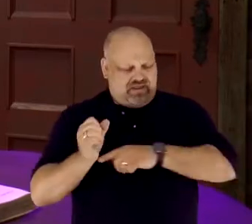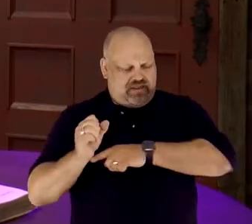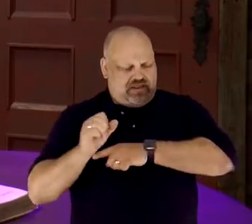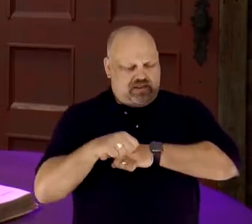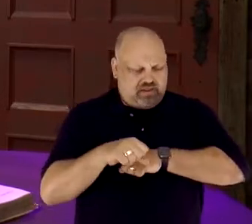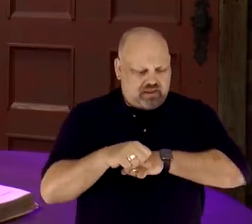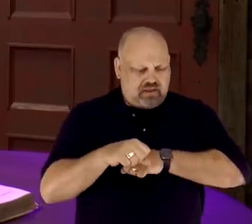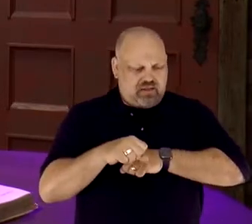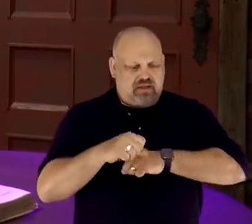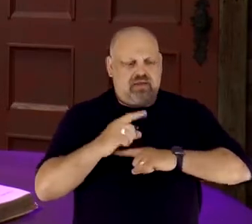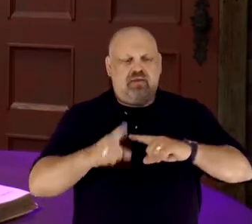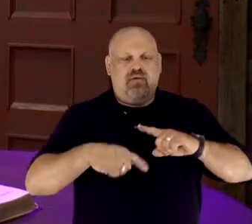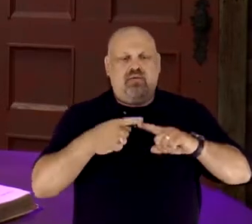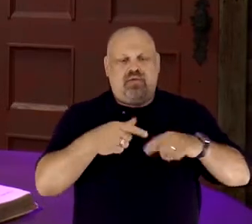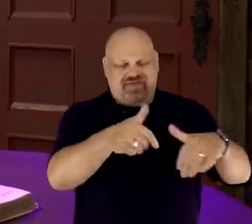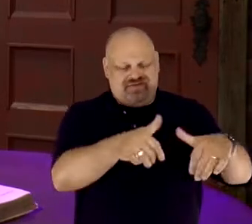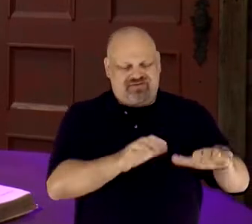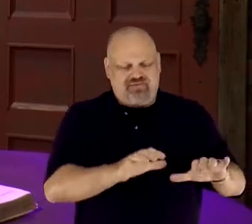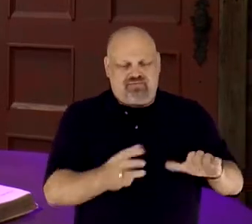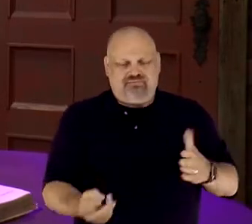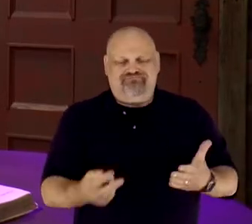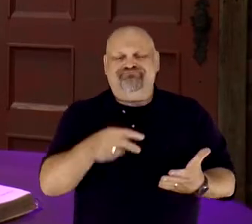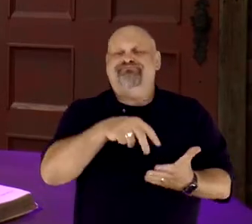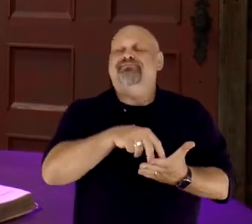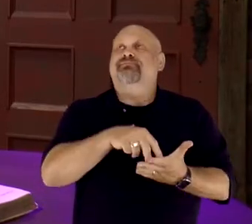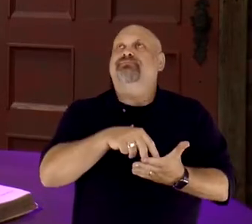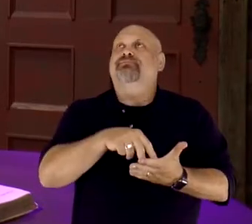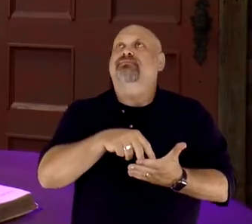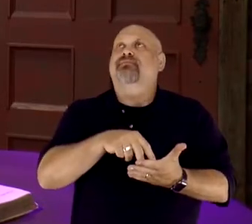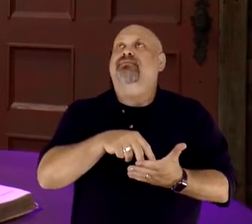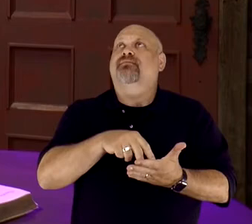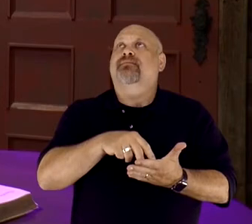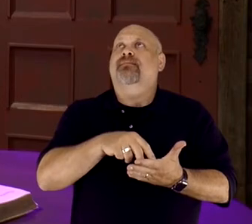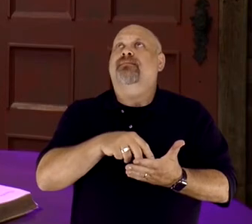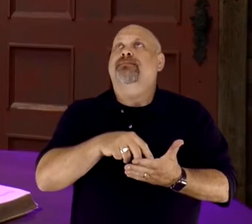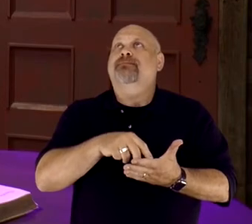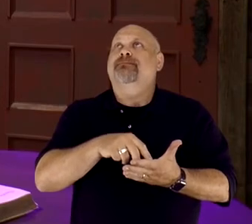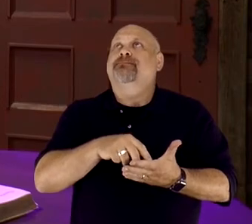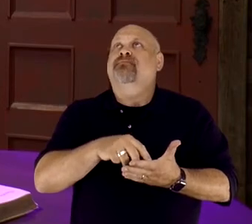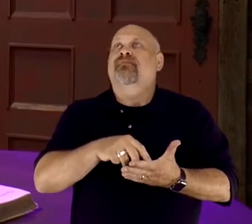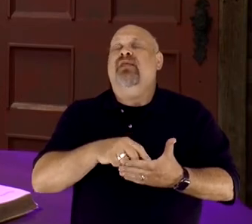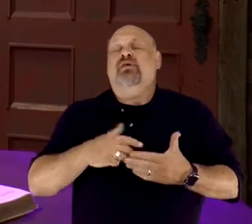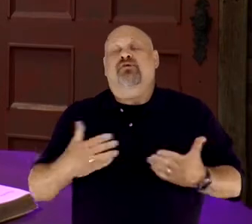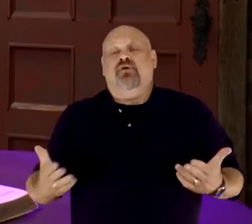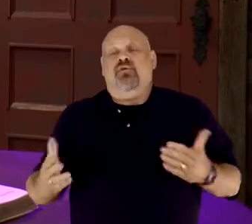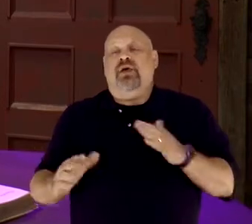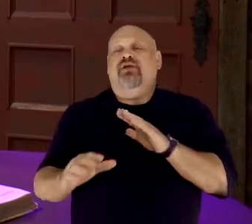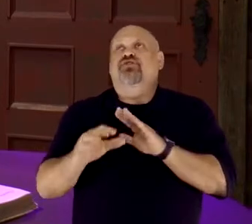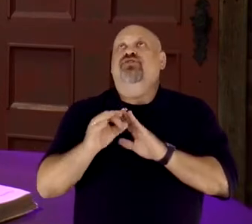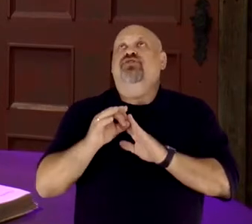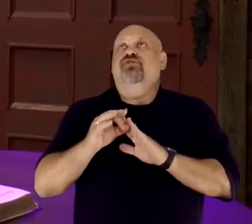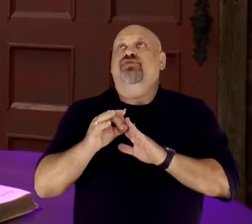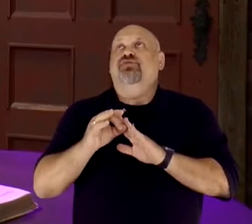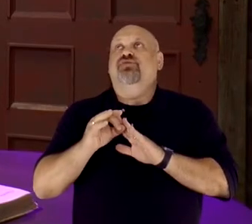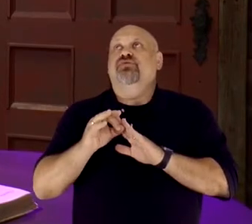when you rose from the grave. And so I